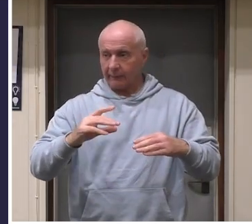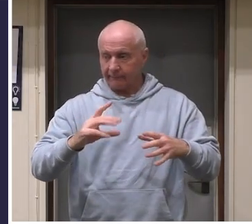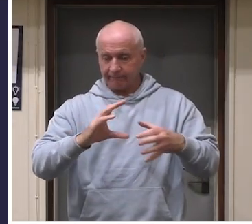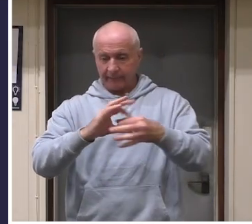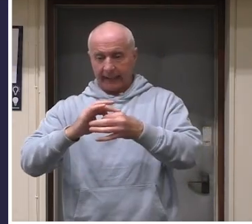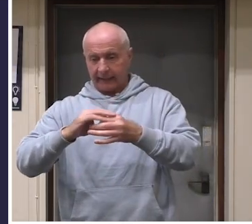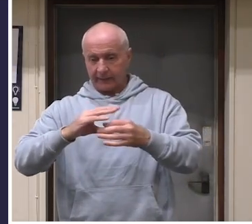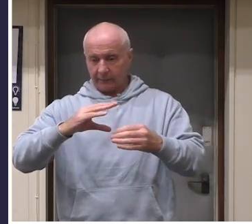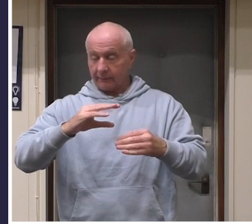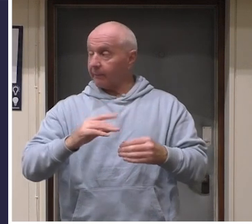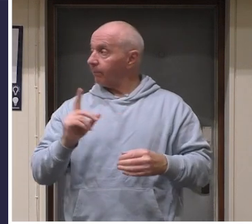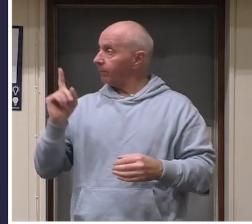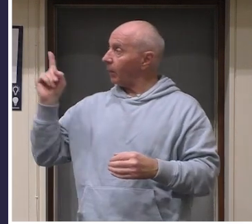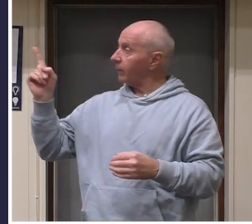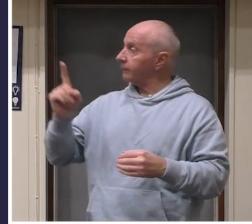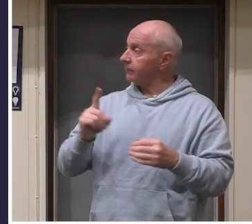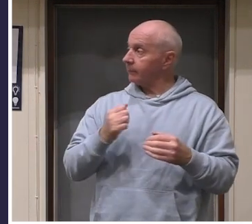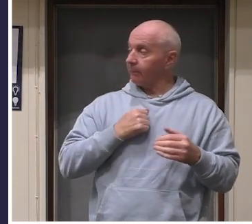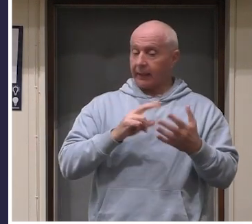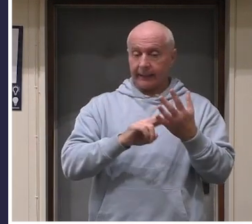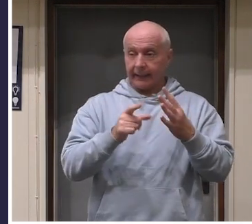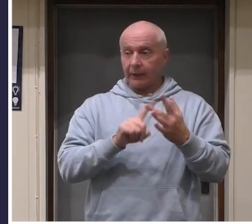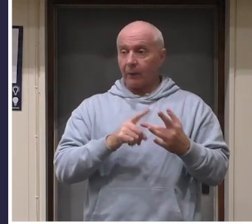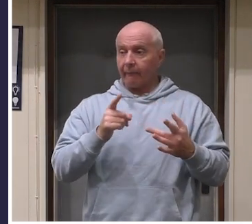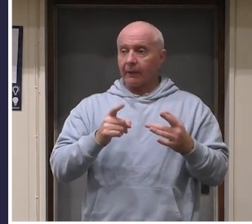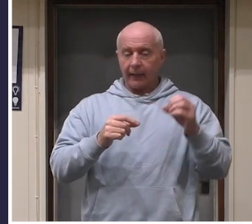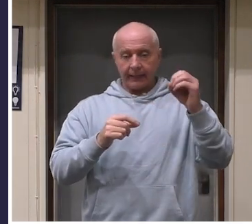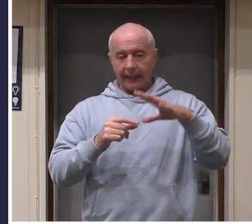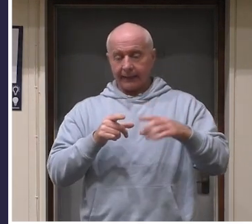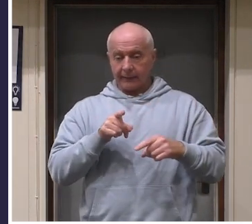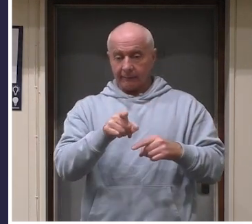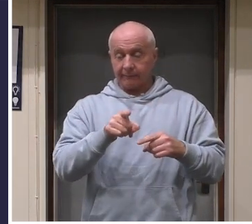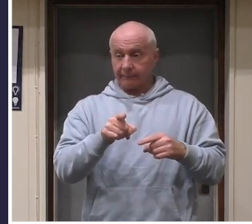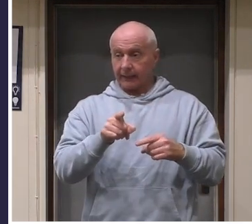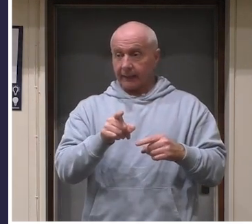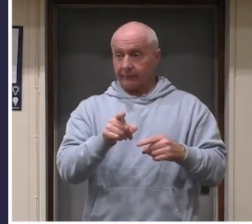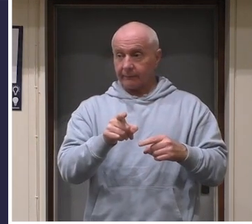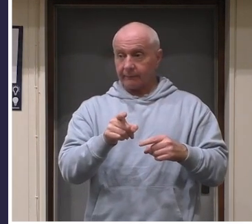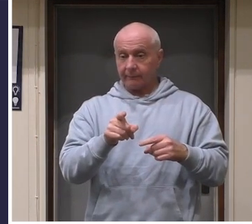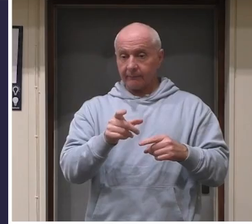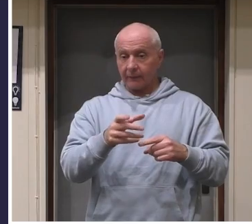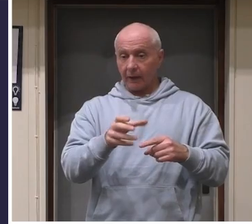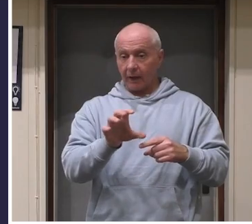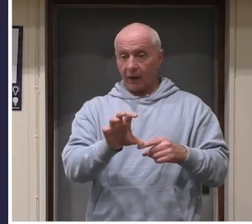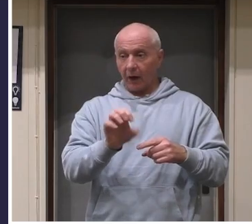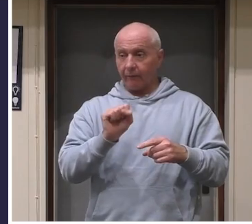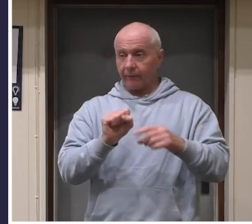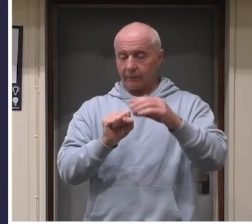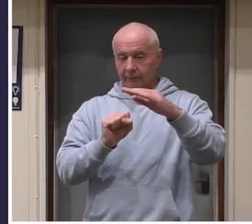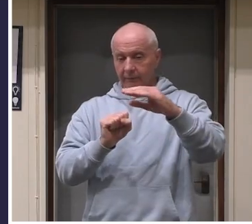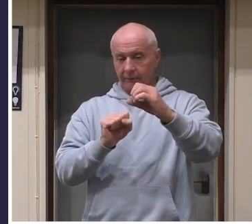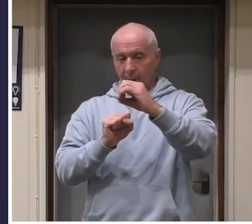something. But my nanoparticle is trapped in an optical field. I can just turn off my trap and the particle is going to fall